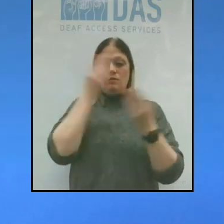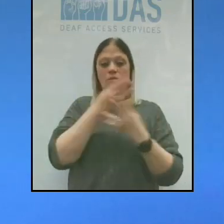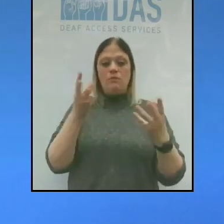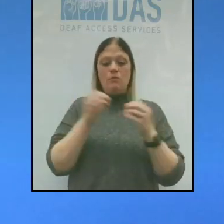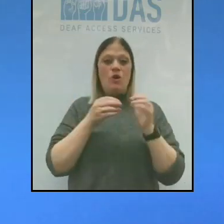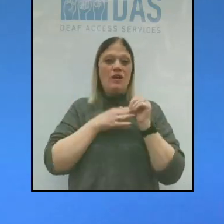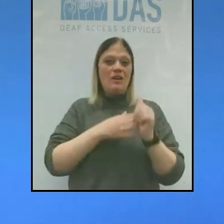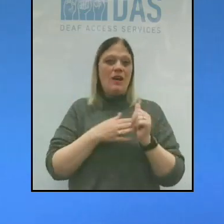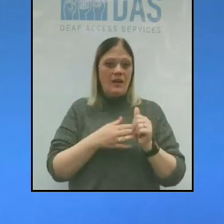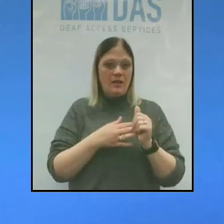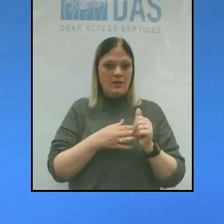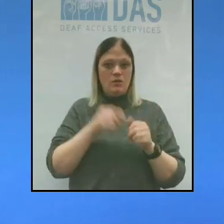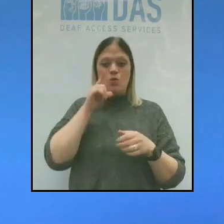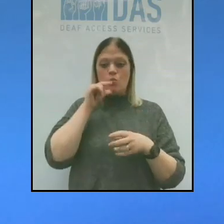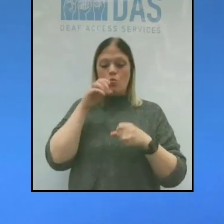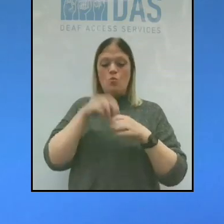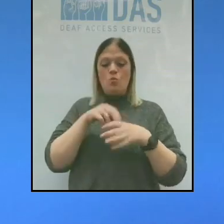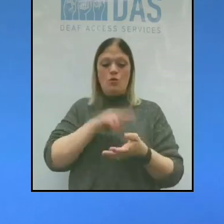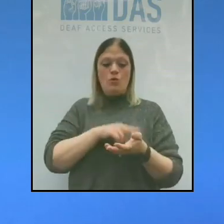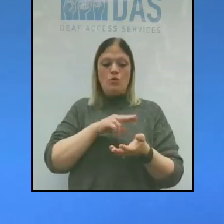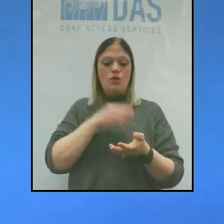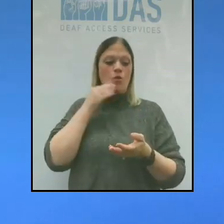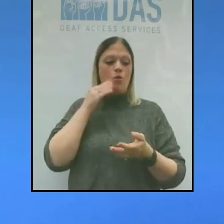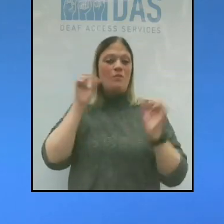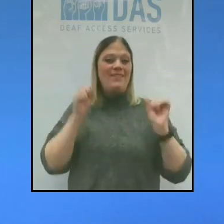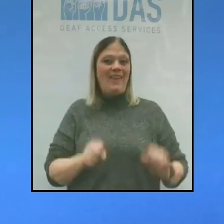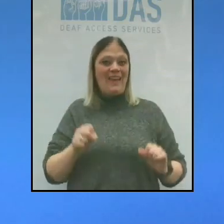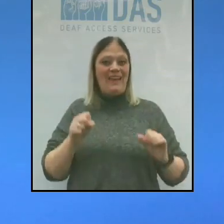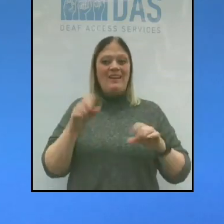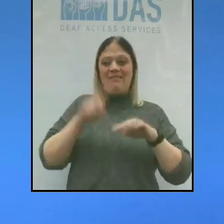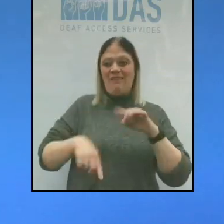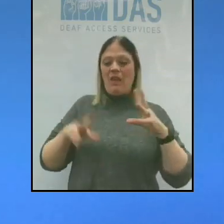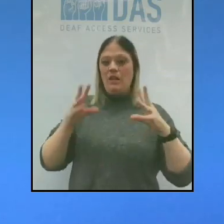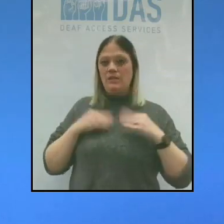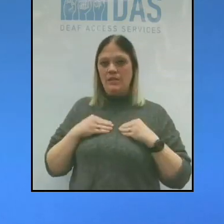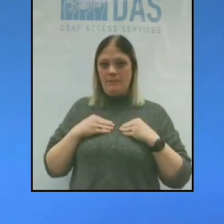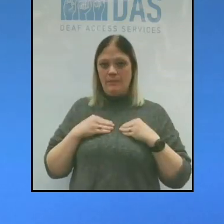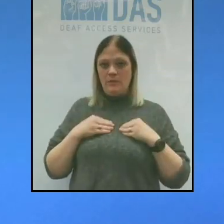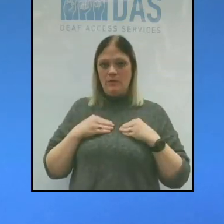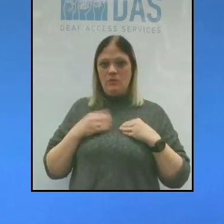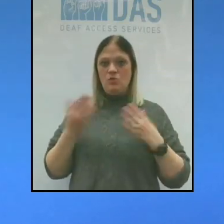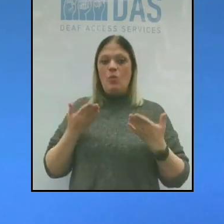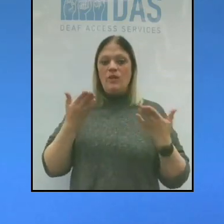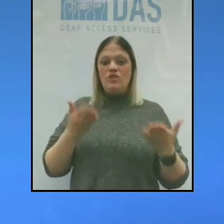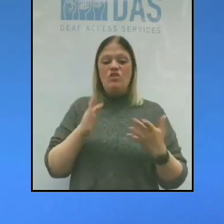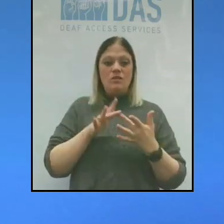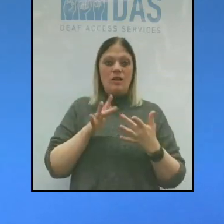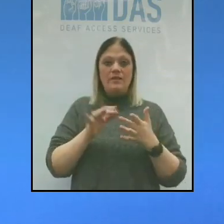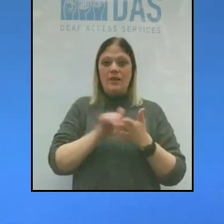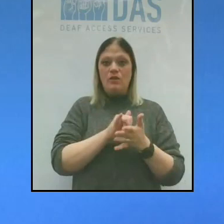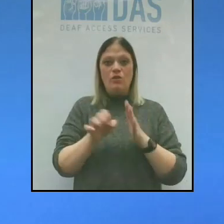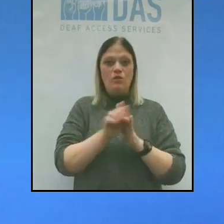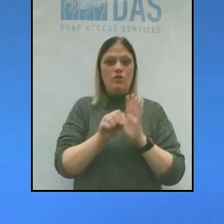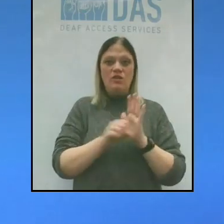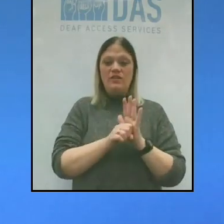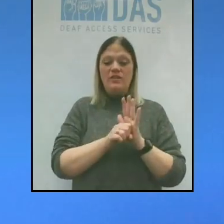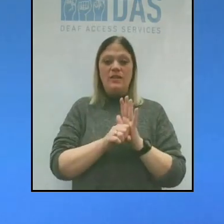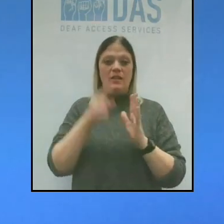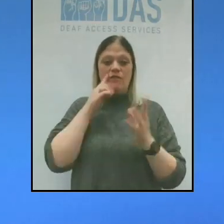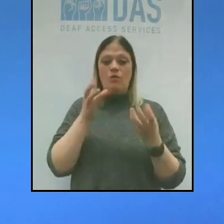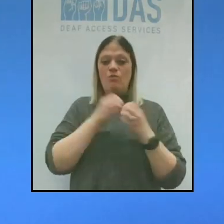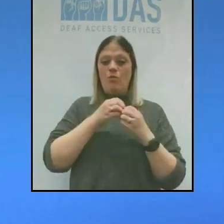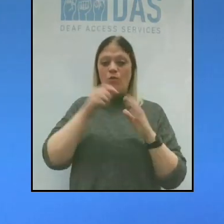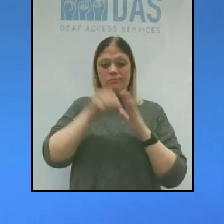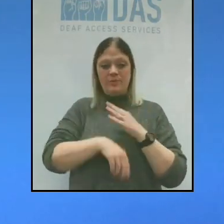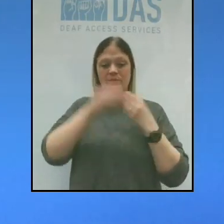to who a nursing home can accept and who it cannot. And I would suggest you contact New York State with regards to further information